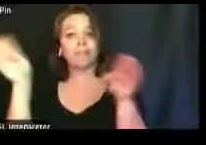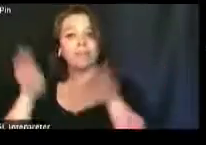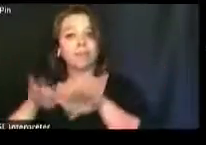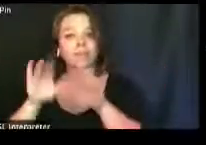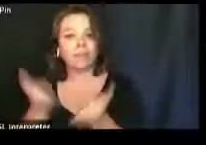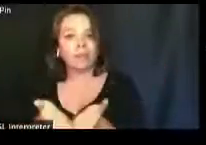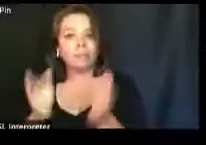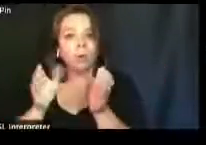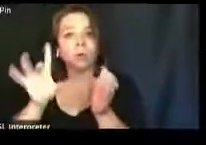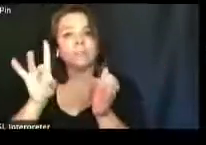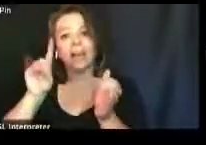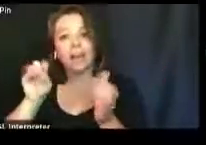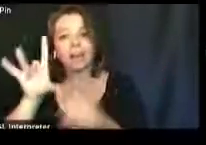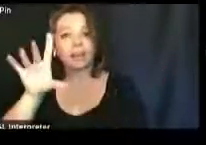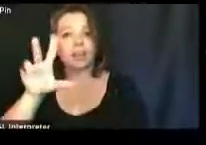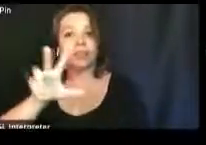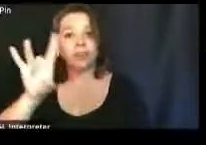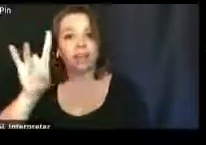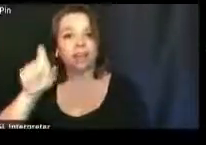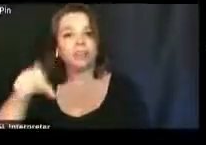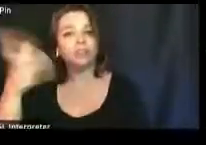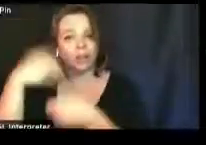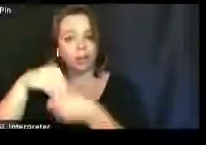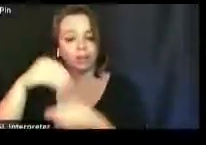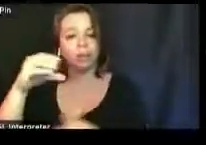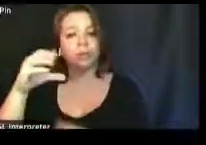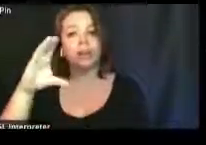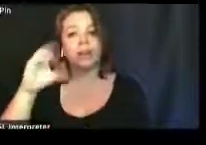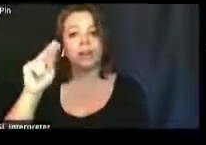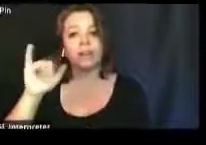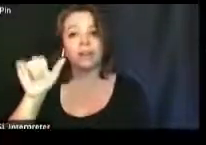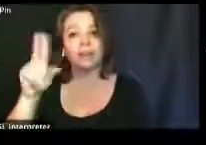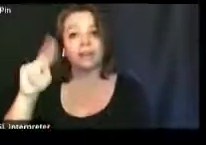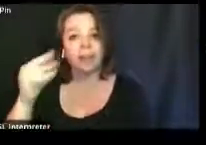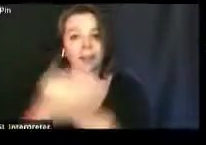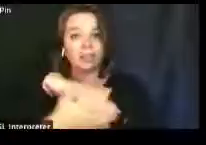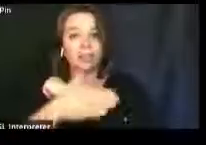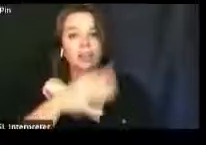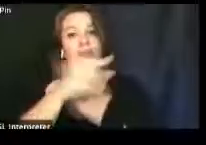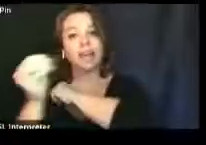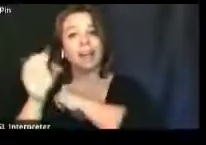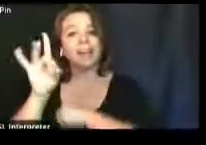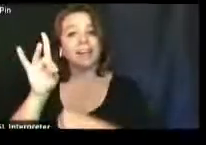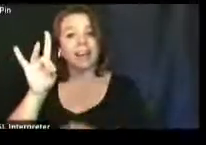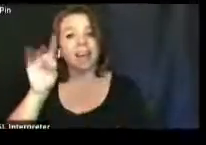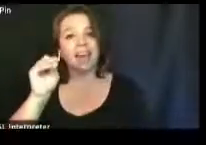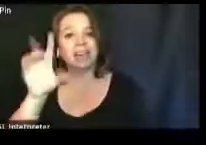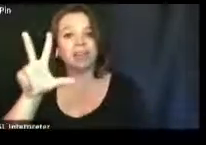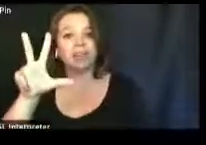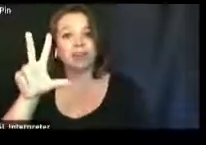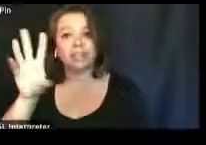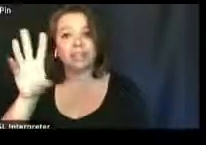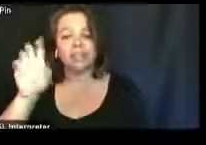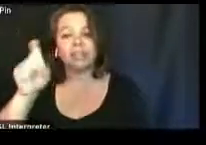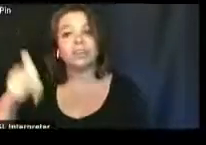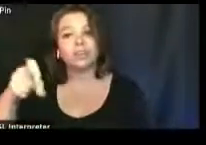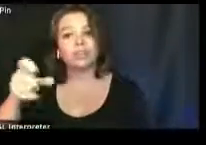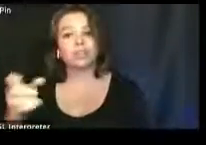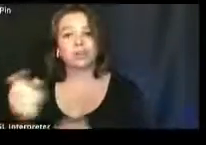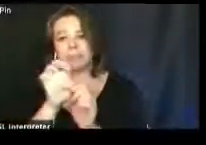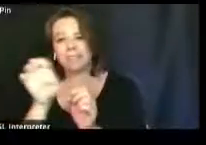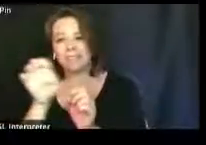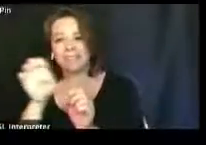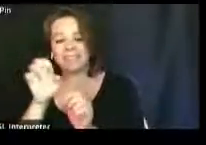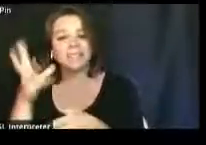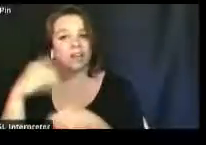8038 should include Canyon Country, and then 8036 could begin just east of this. and include the remainder of LA